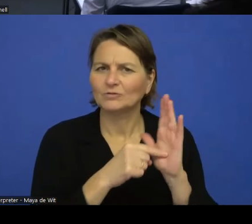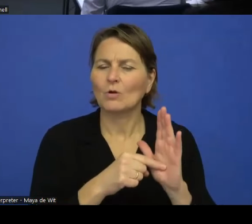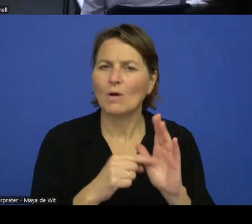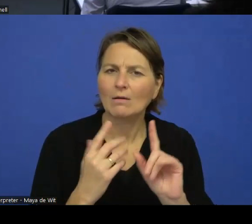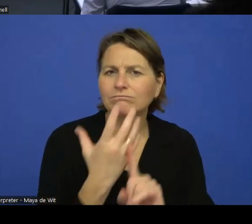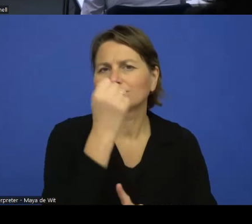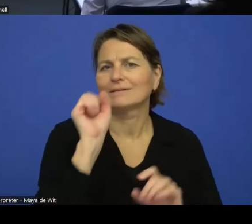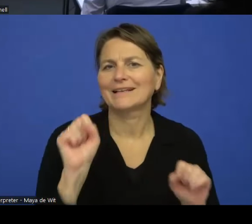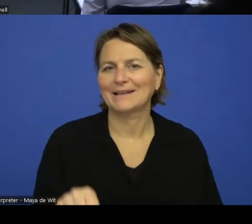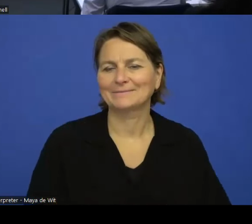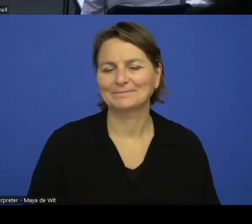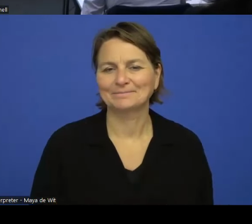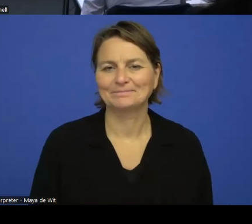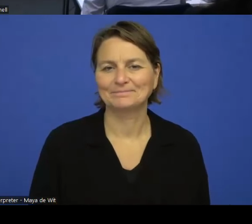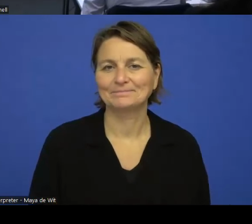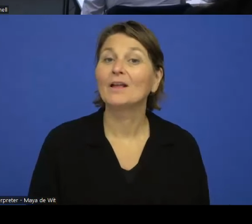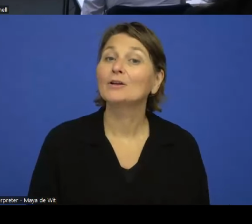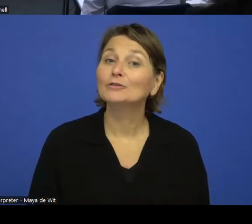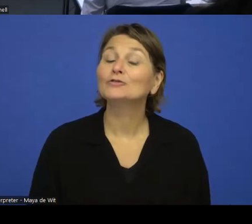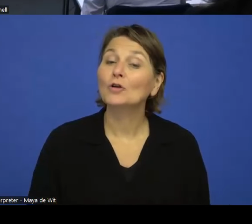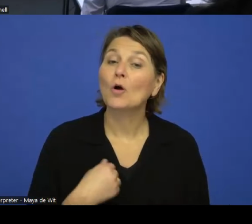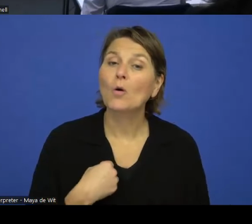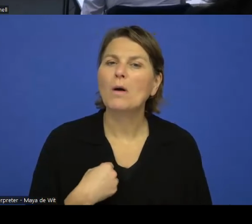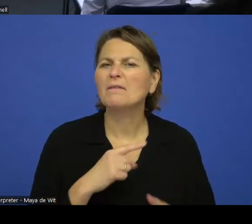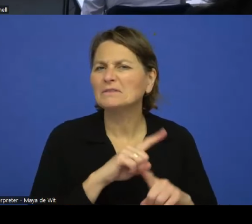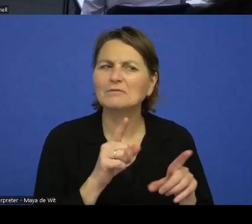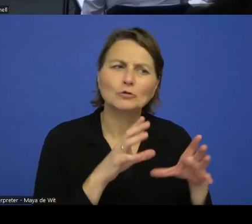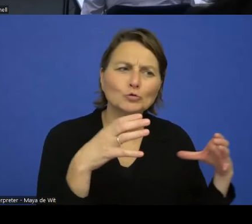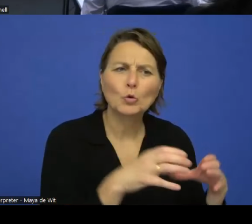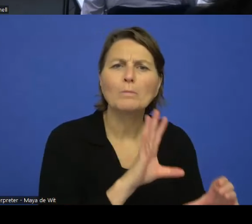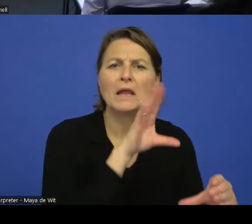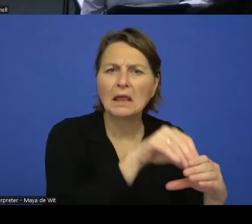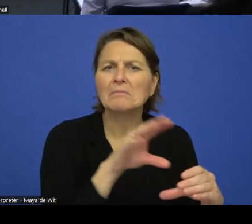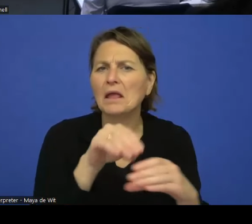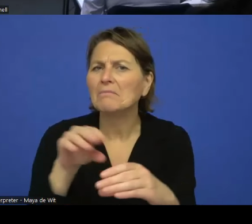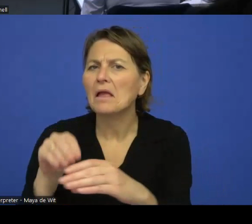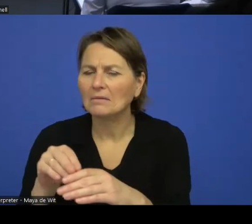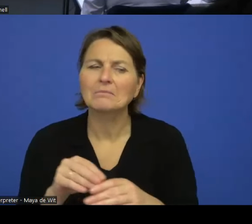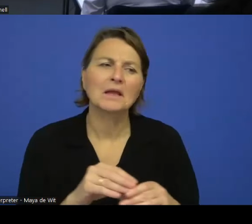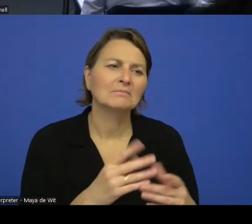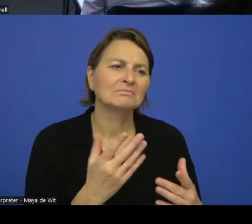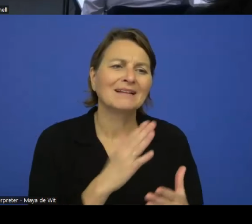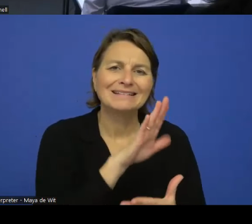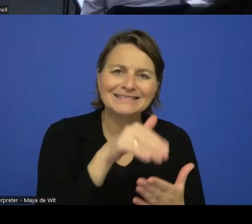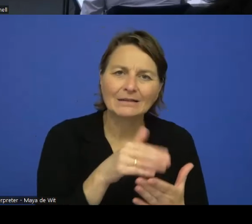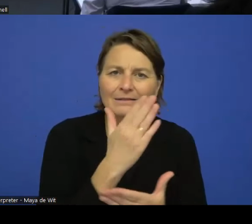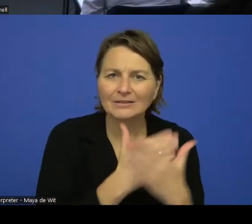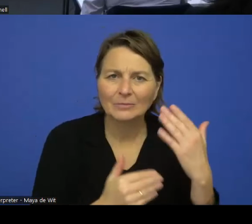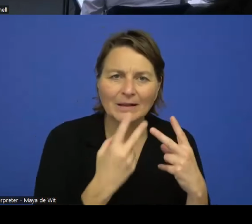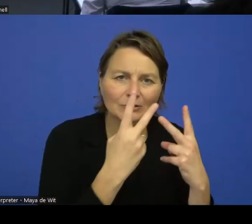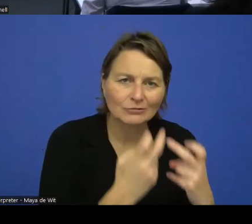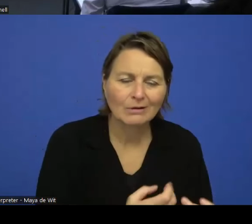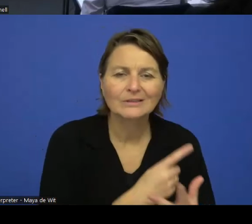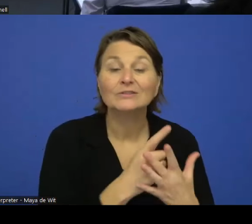yeah, I still work with the Immersive Cognition Group, Psychologies, and the Centre for Disability Studies, the sociologists, just in case you're worried that I fell out with my